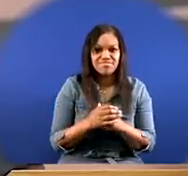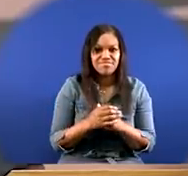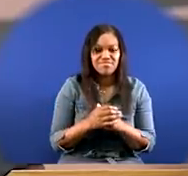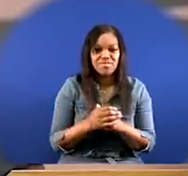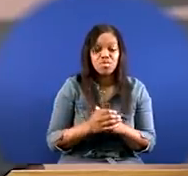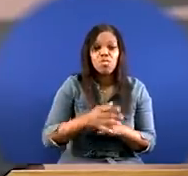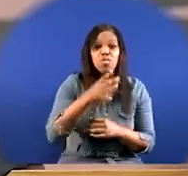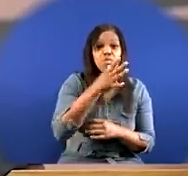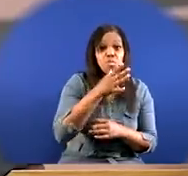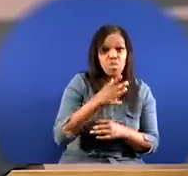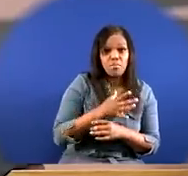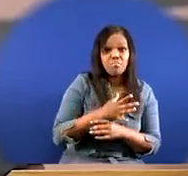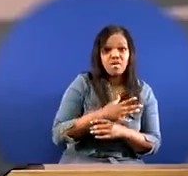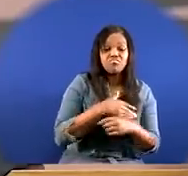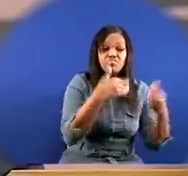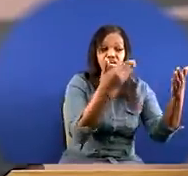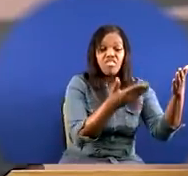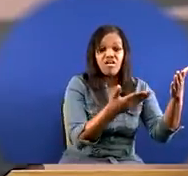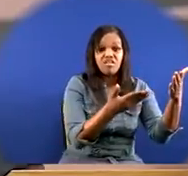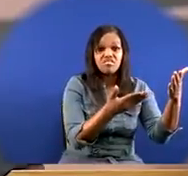The women are there,